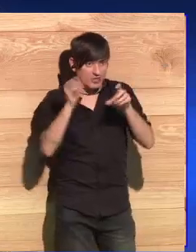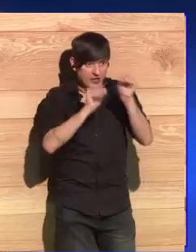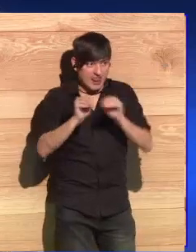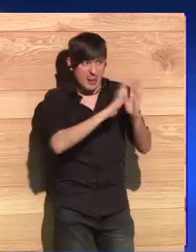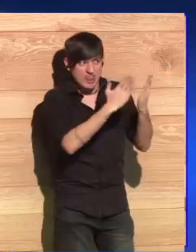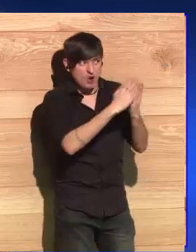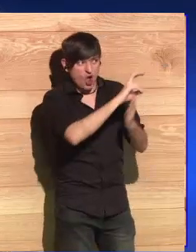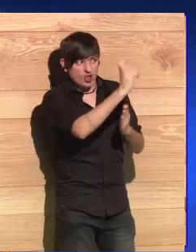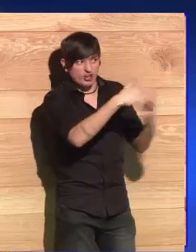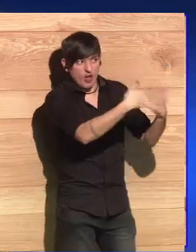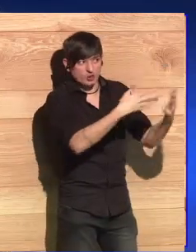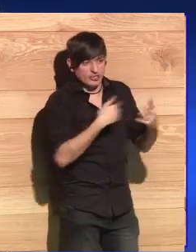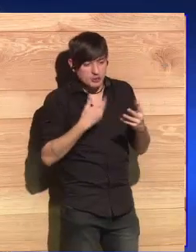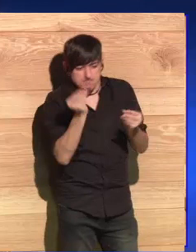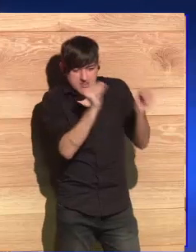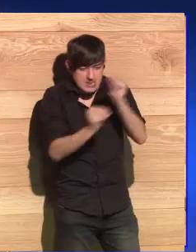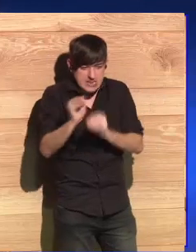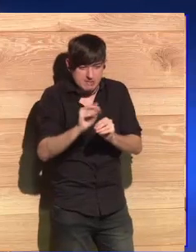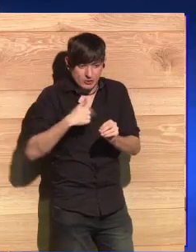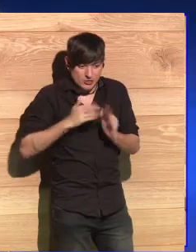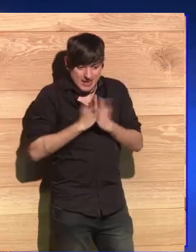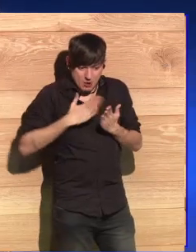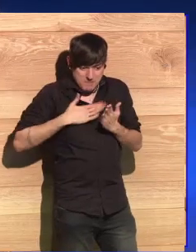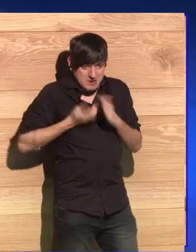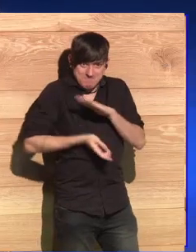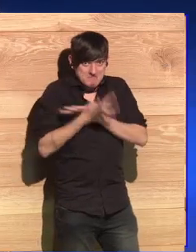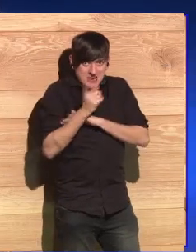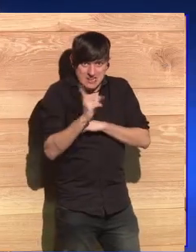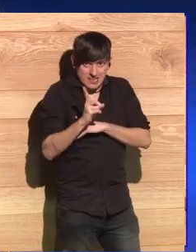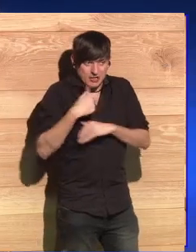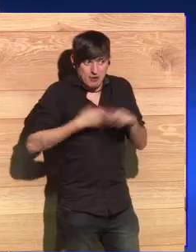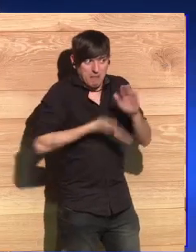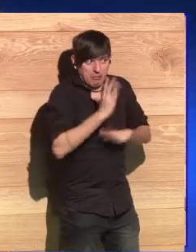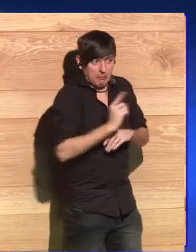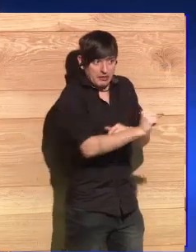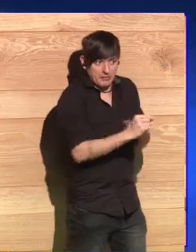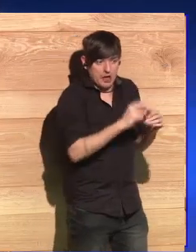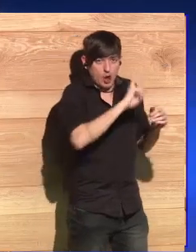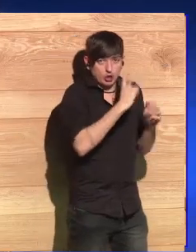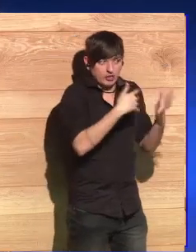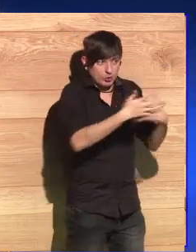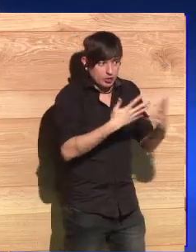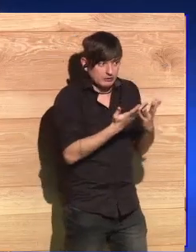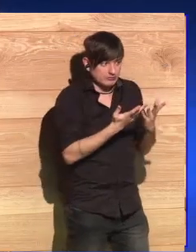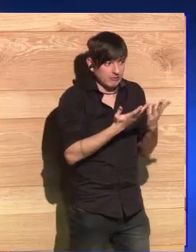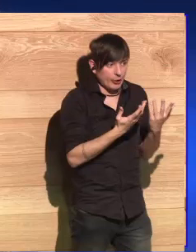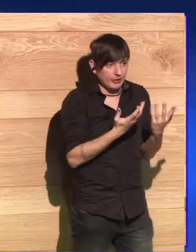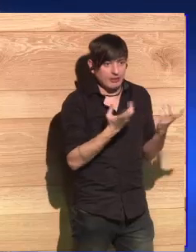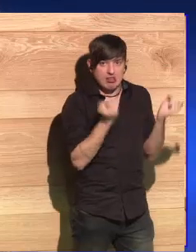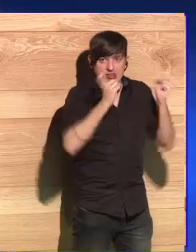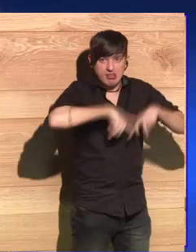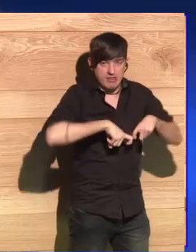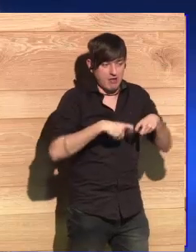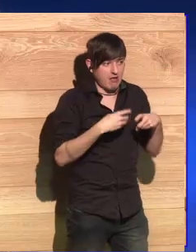off work and go and get drunk with other writers, and by the time I would get home, I was too tired or too